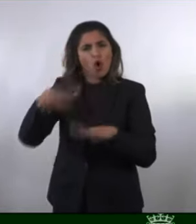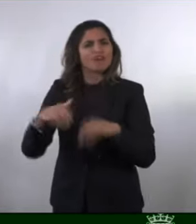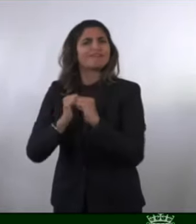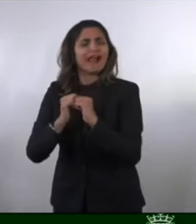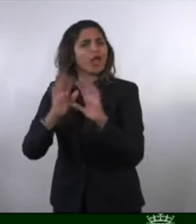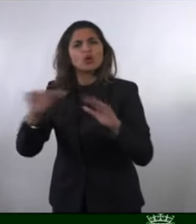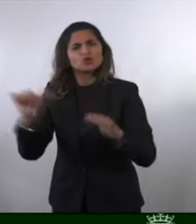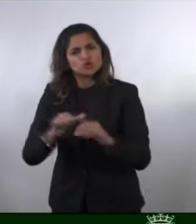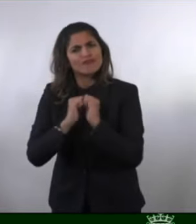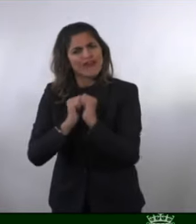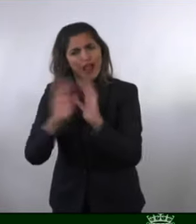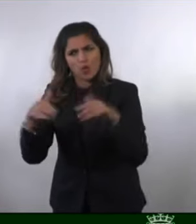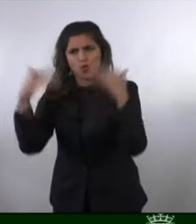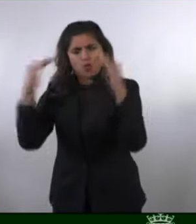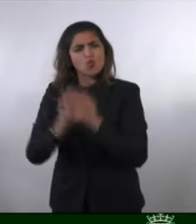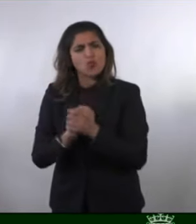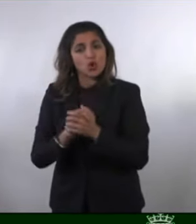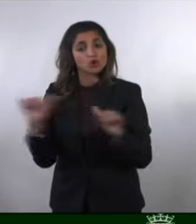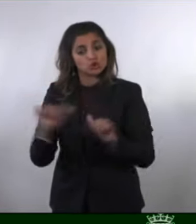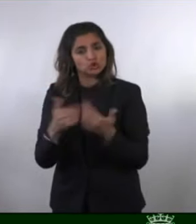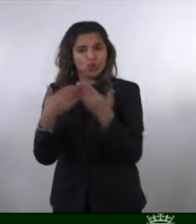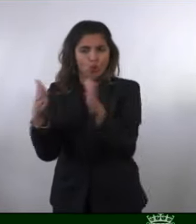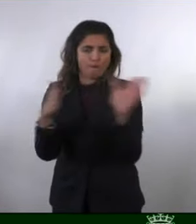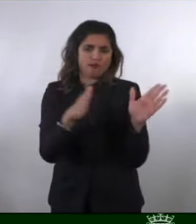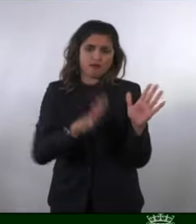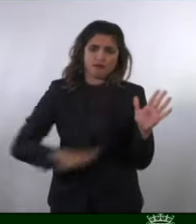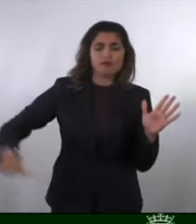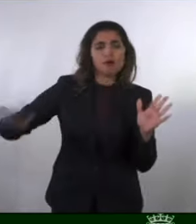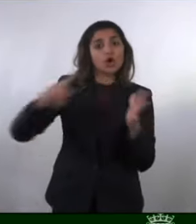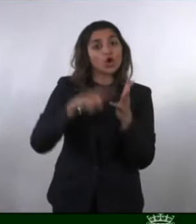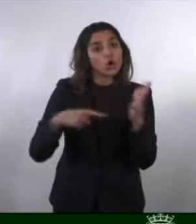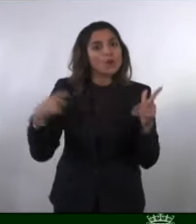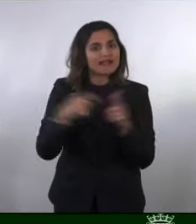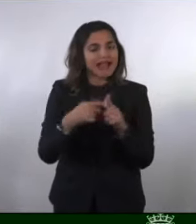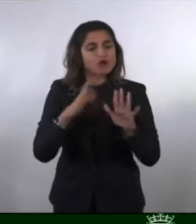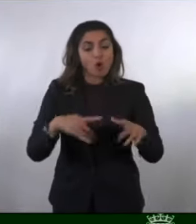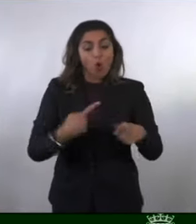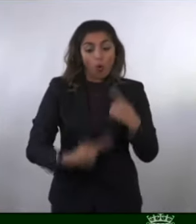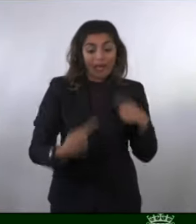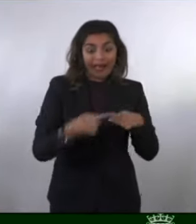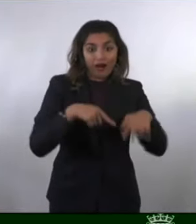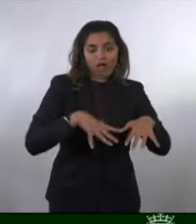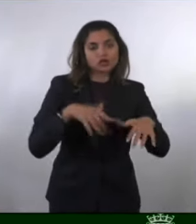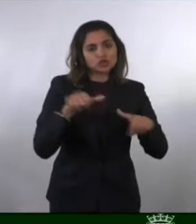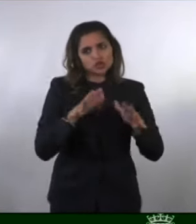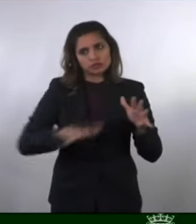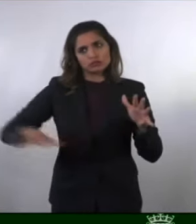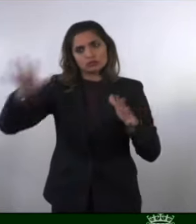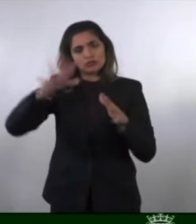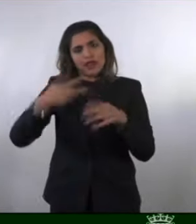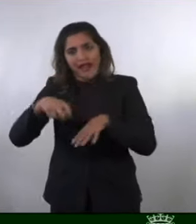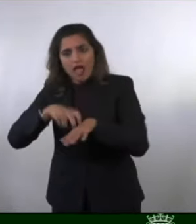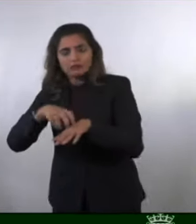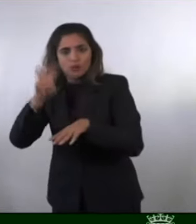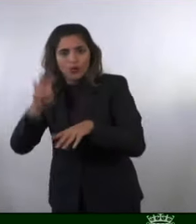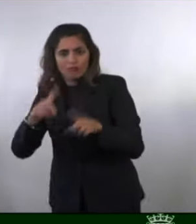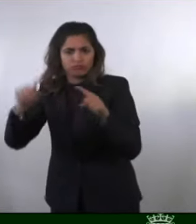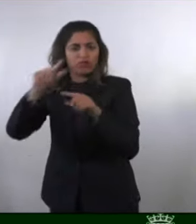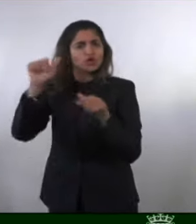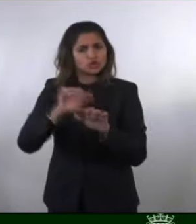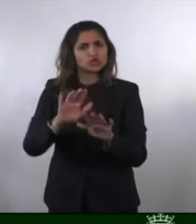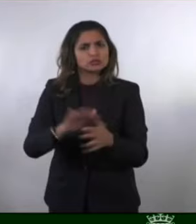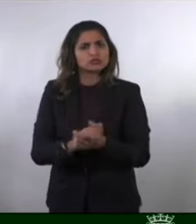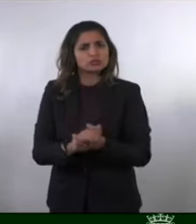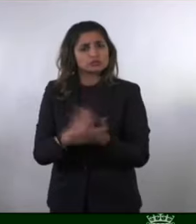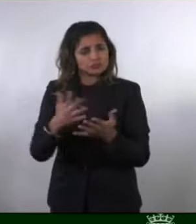should be looking at opening our churches again right across the United Kingdom? But also, does he recognise that as we deal with the legacy of